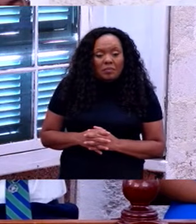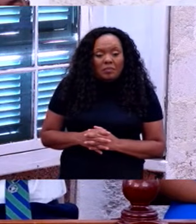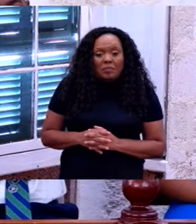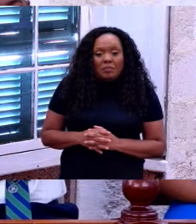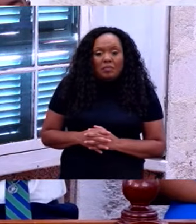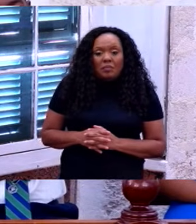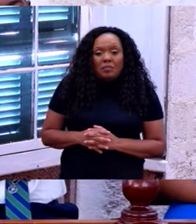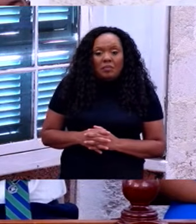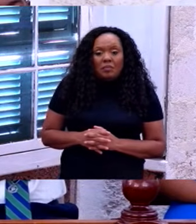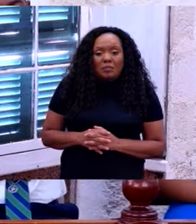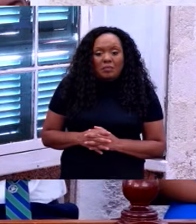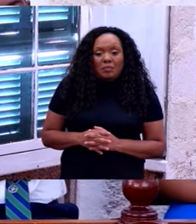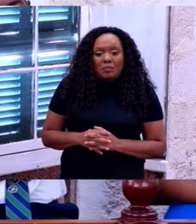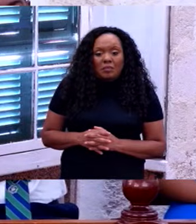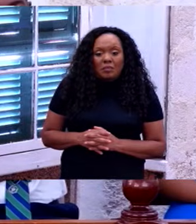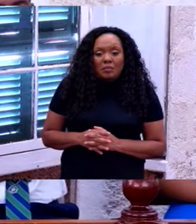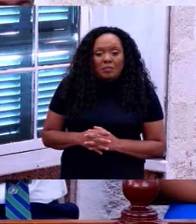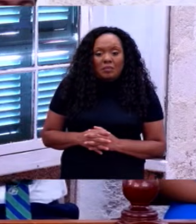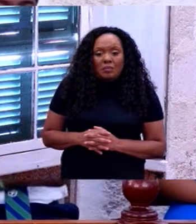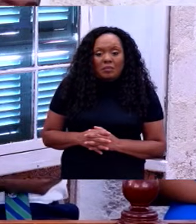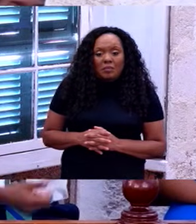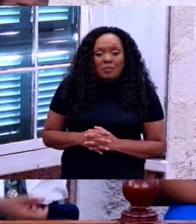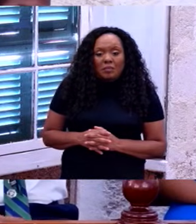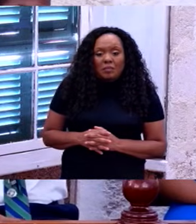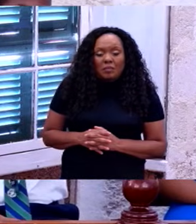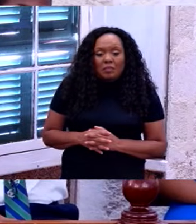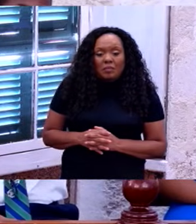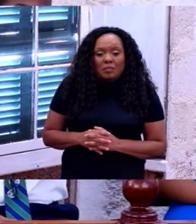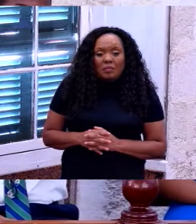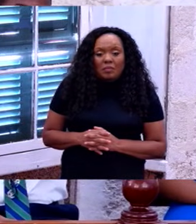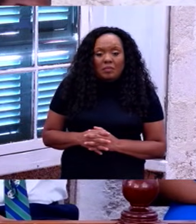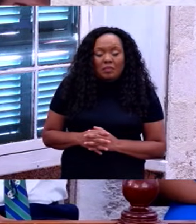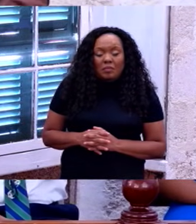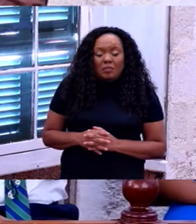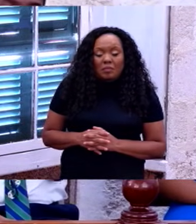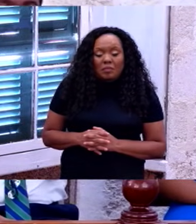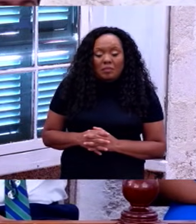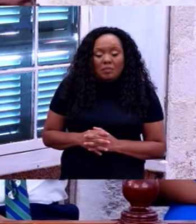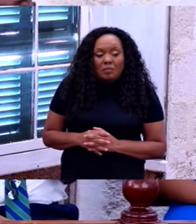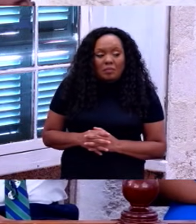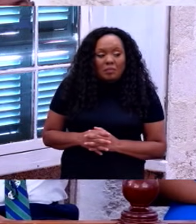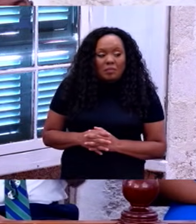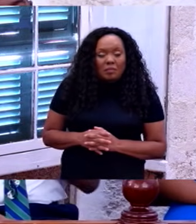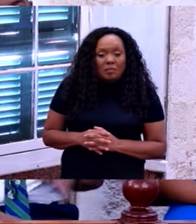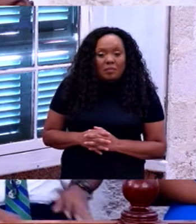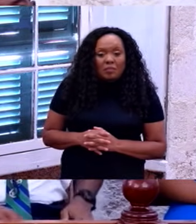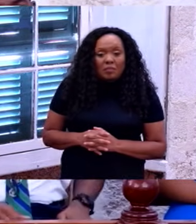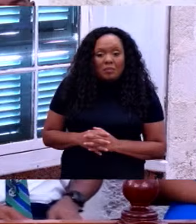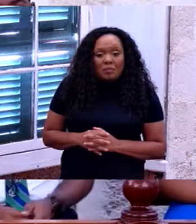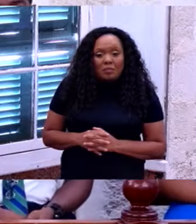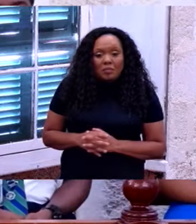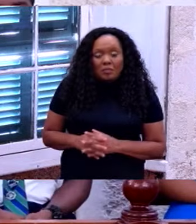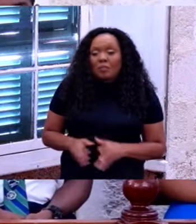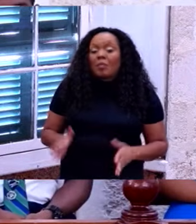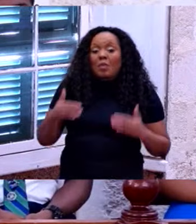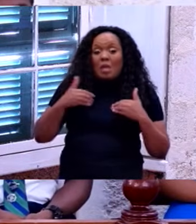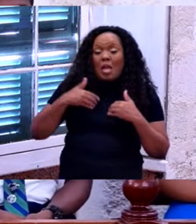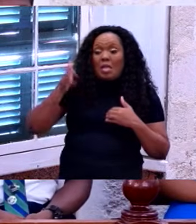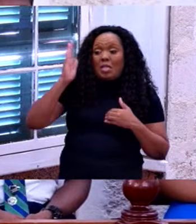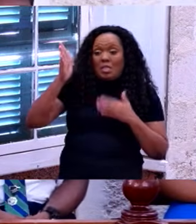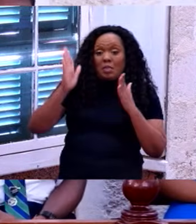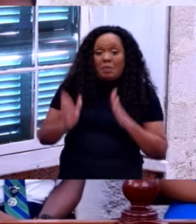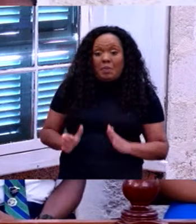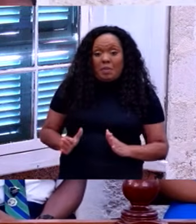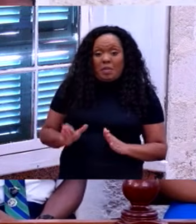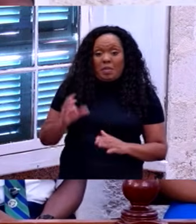Speaker Boyd Knight served as Speaker from April 17, 2000 to February 10th, 2020. I